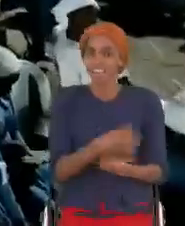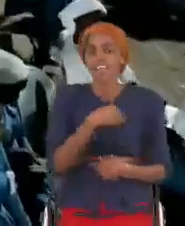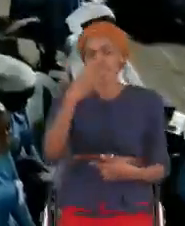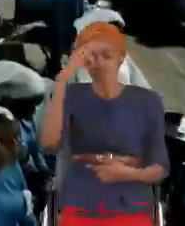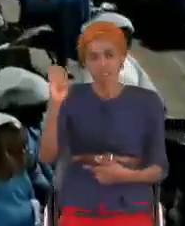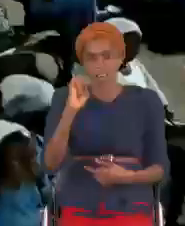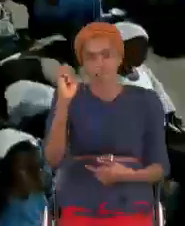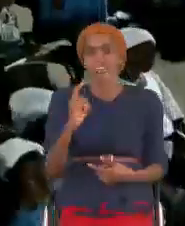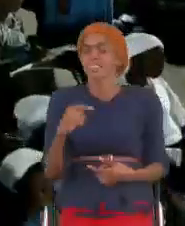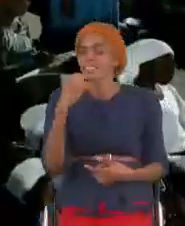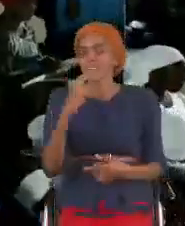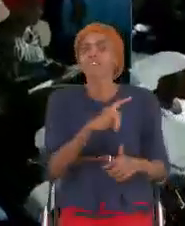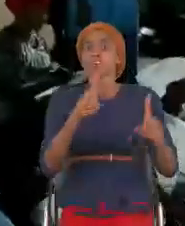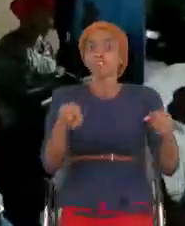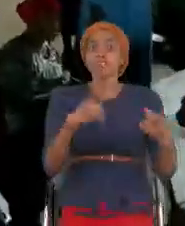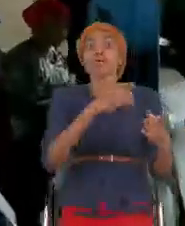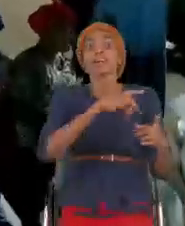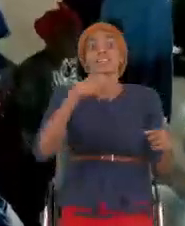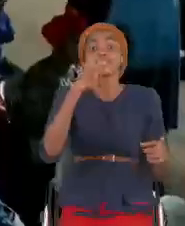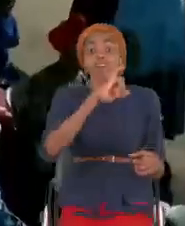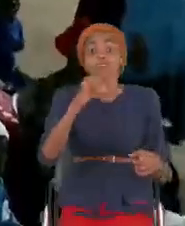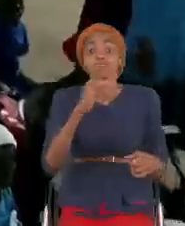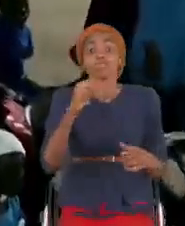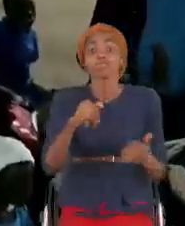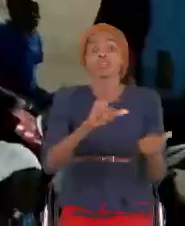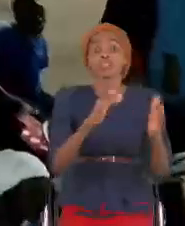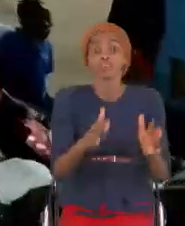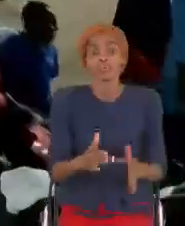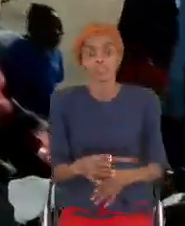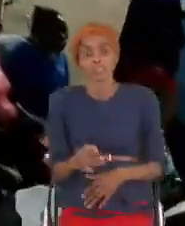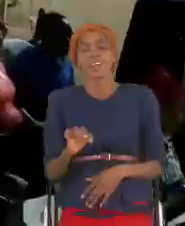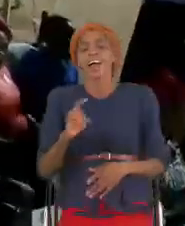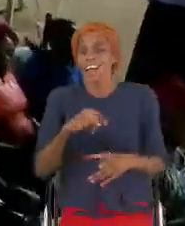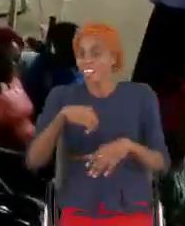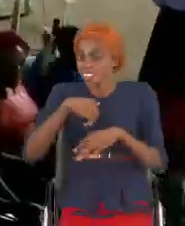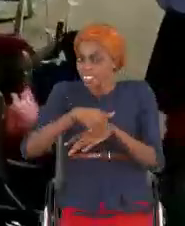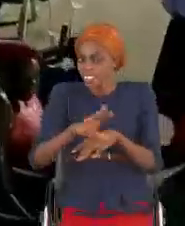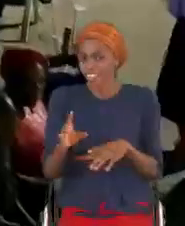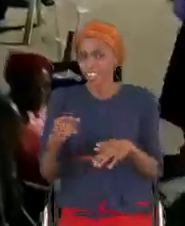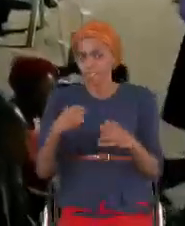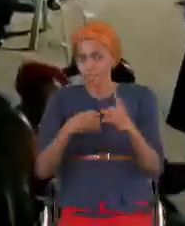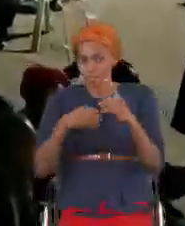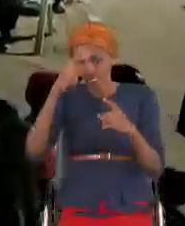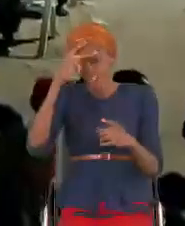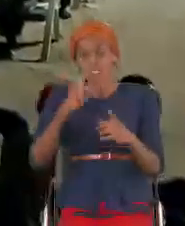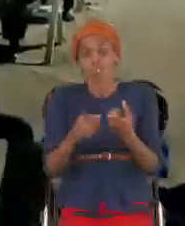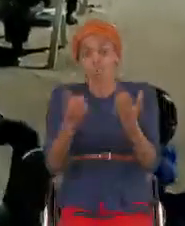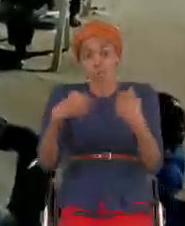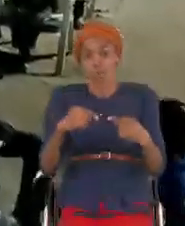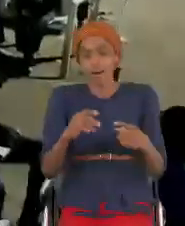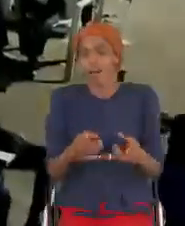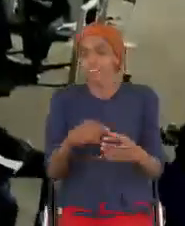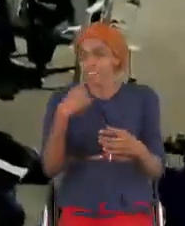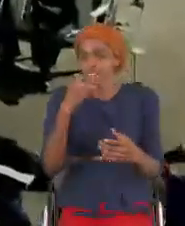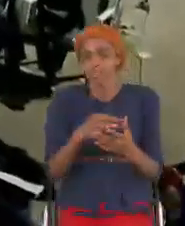forever. He said, go tell John, and he sent me to go and tell you that the blind will see.